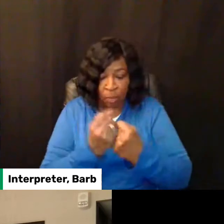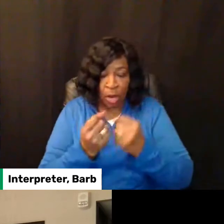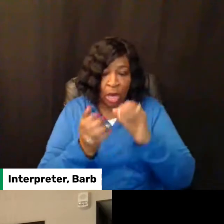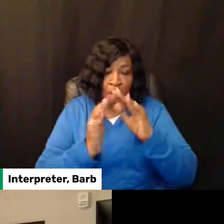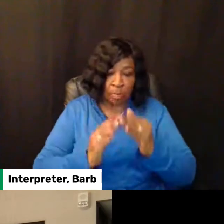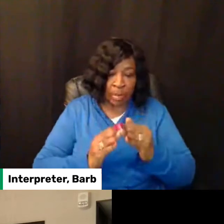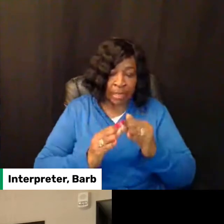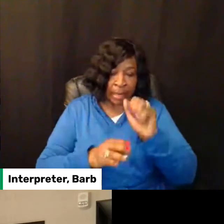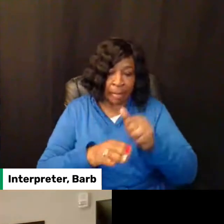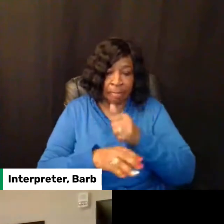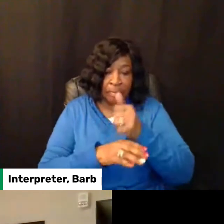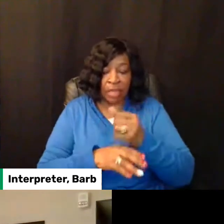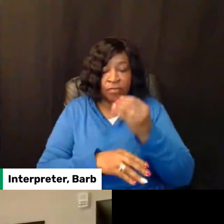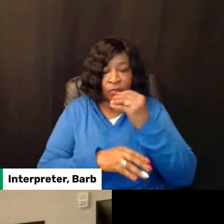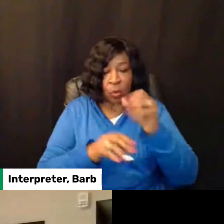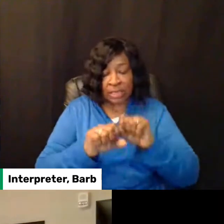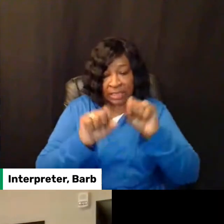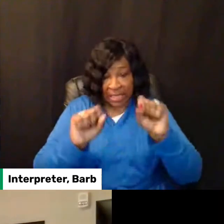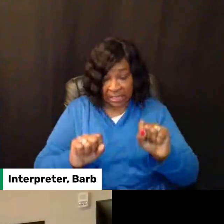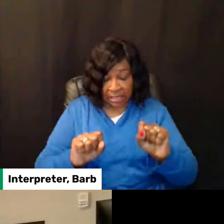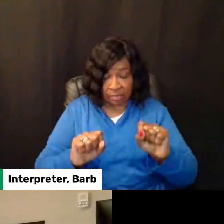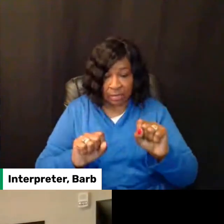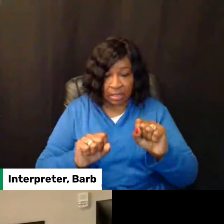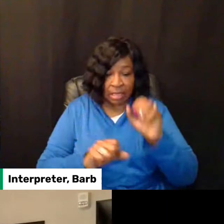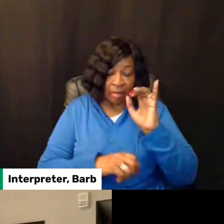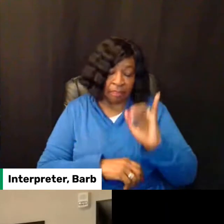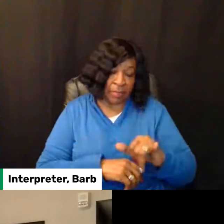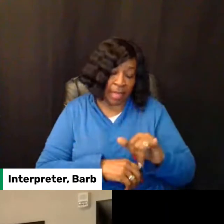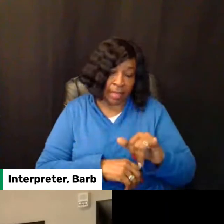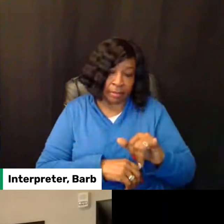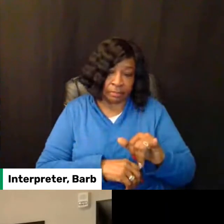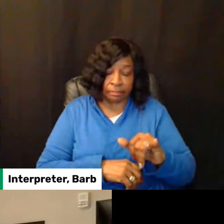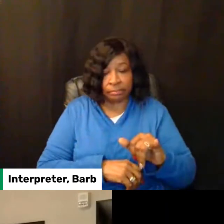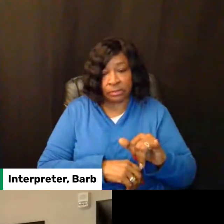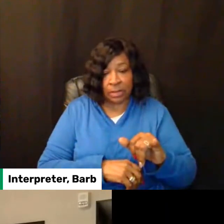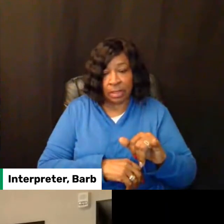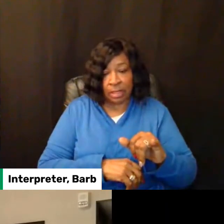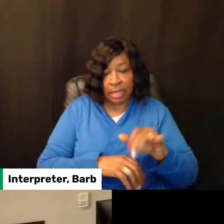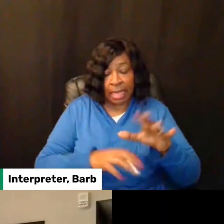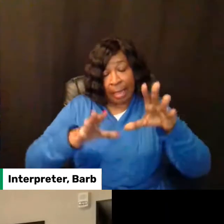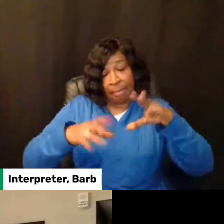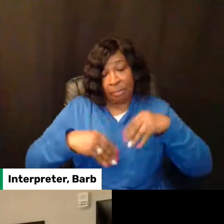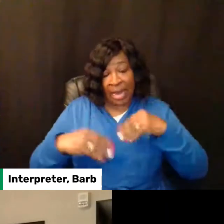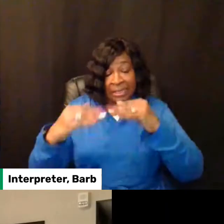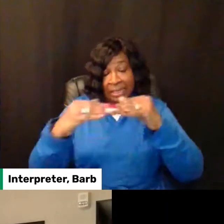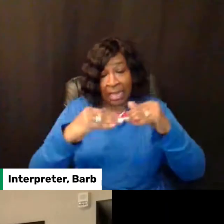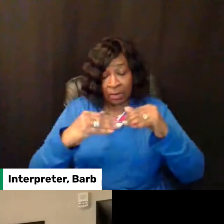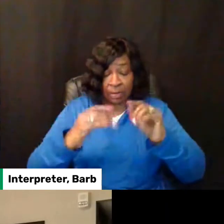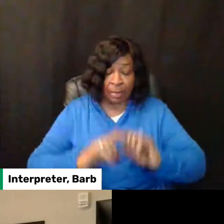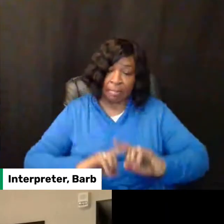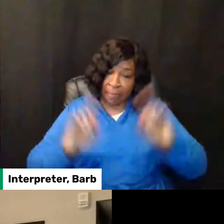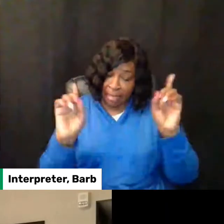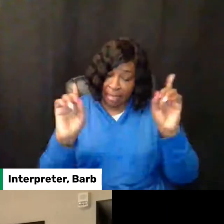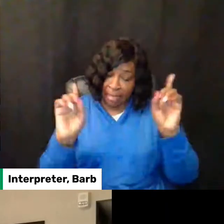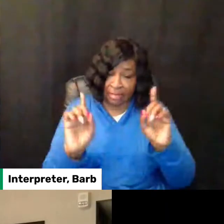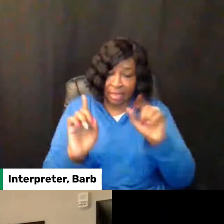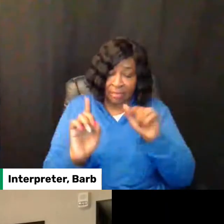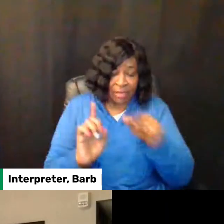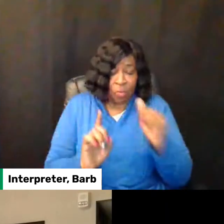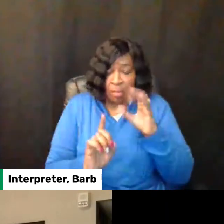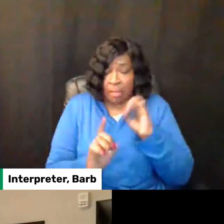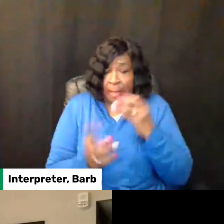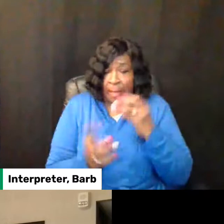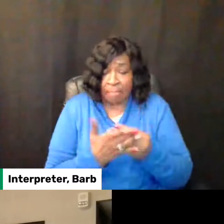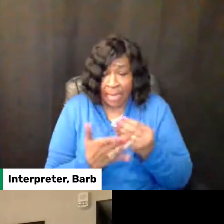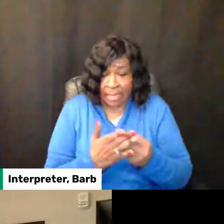community-based food systems that embrace equity. But there's not going to be money